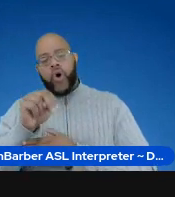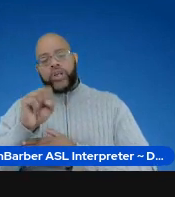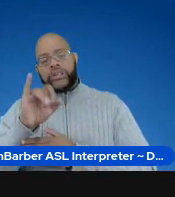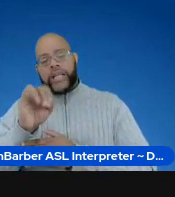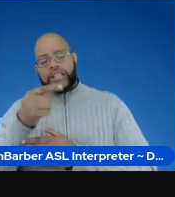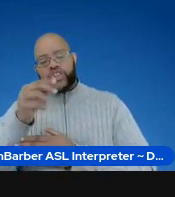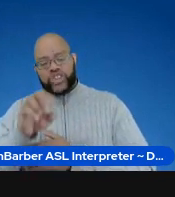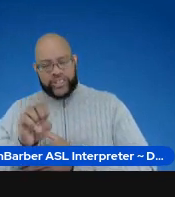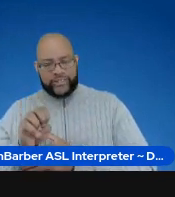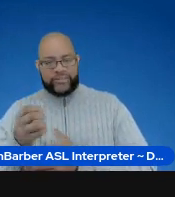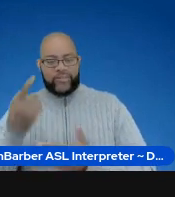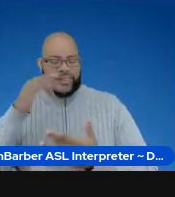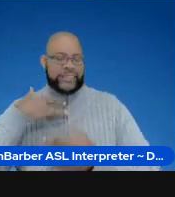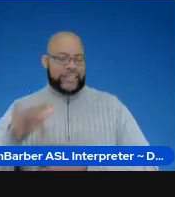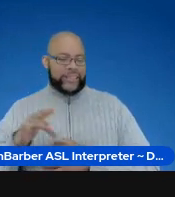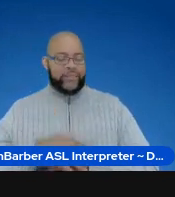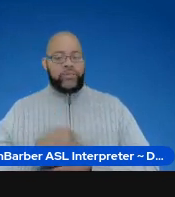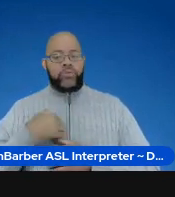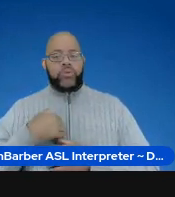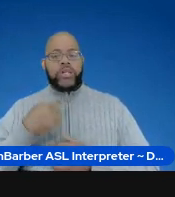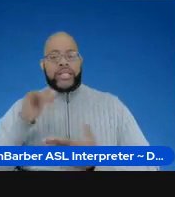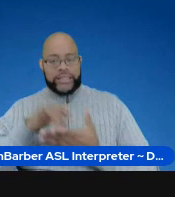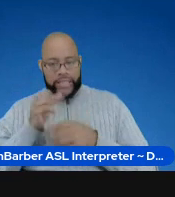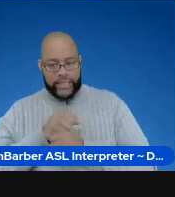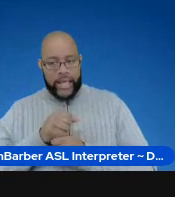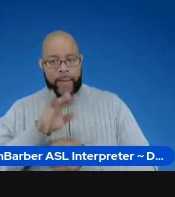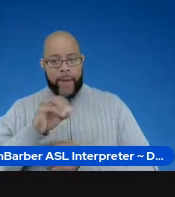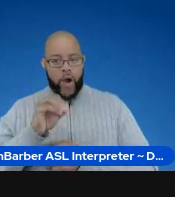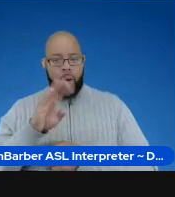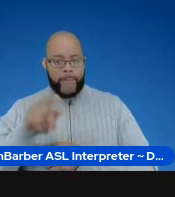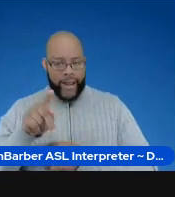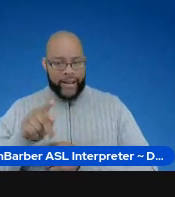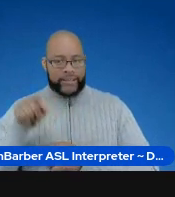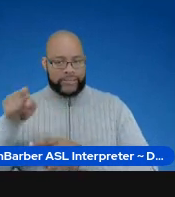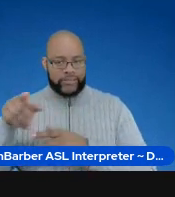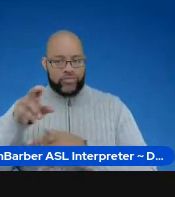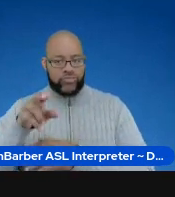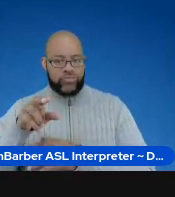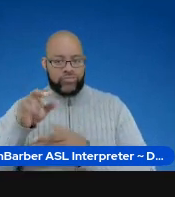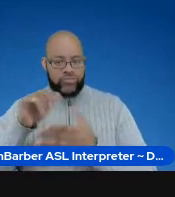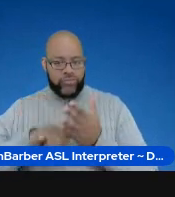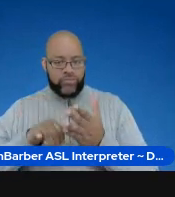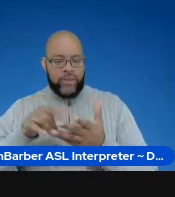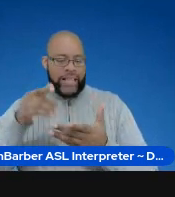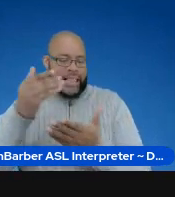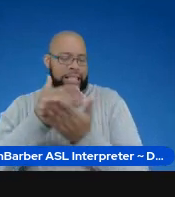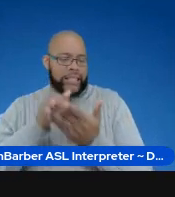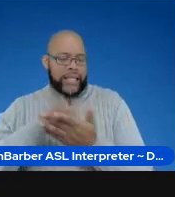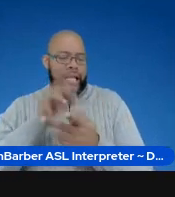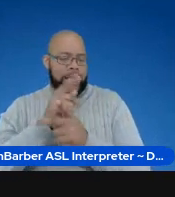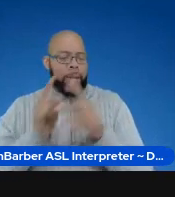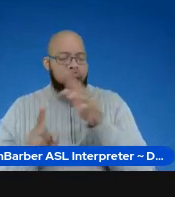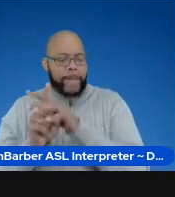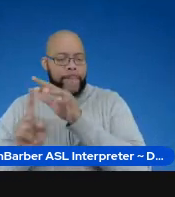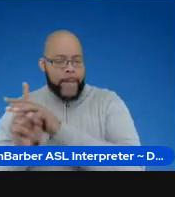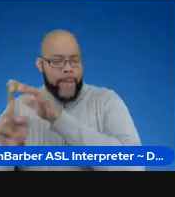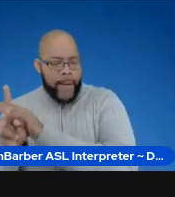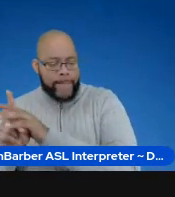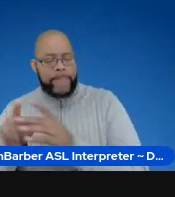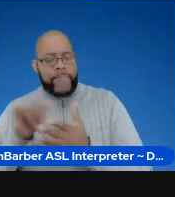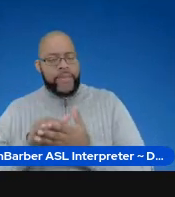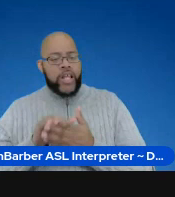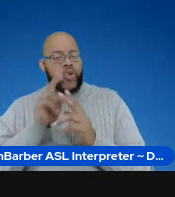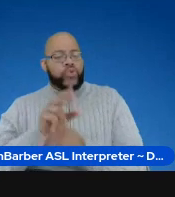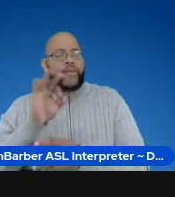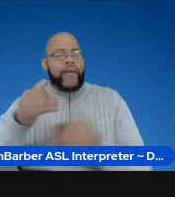relied on the Crimson Biobank at the Brigham. And this is just a lesson that keeps coming up, which is the utility